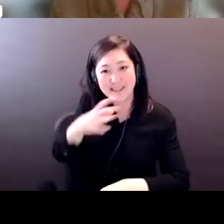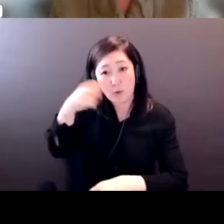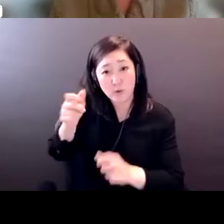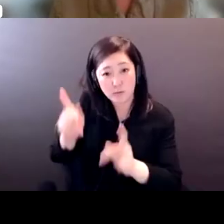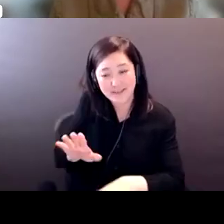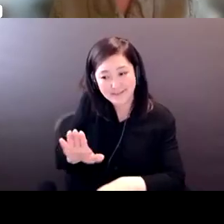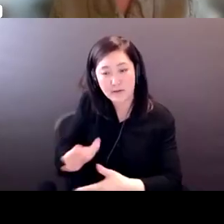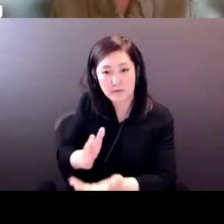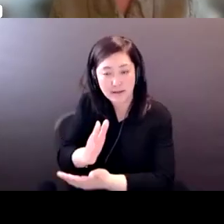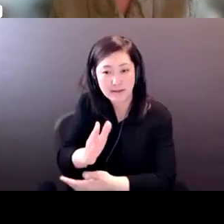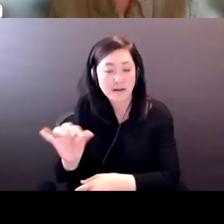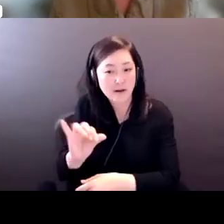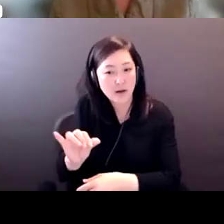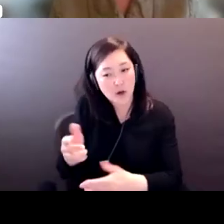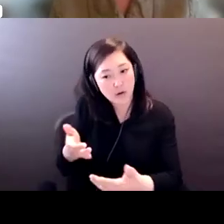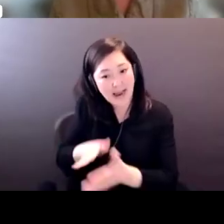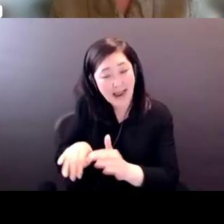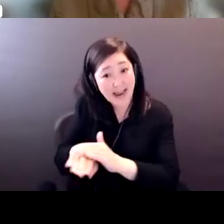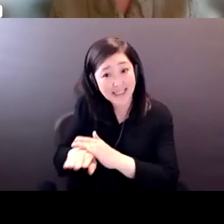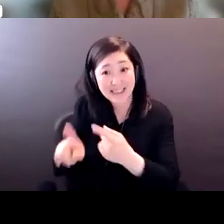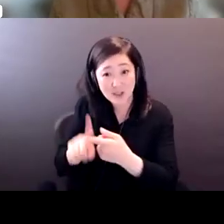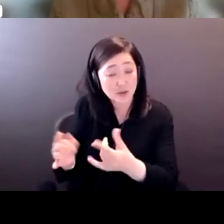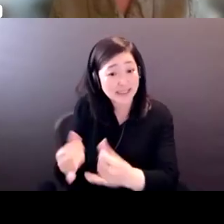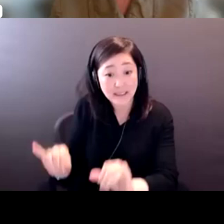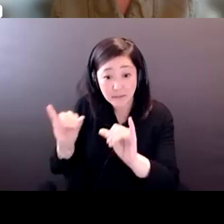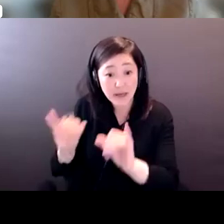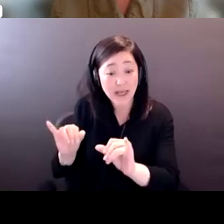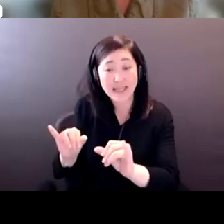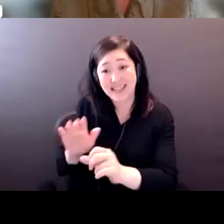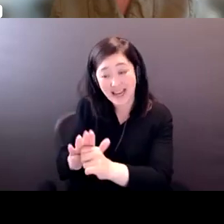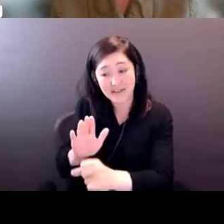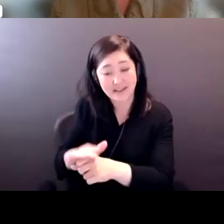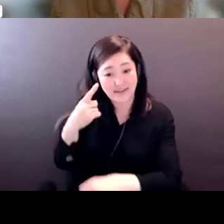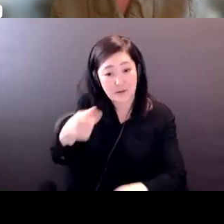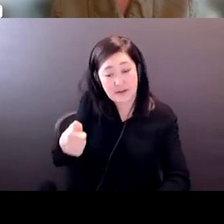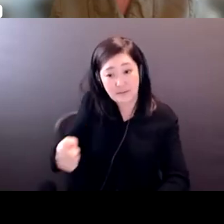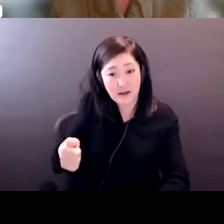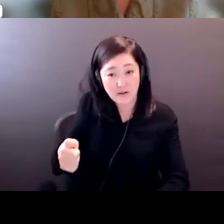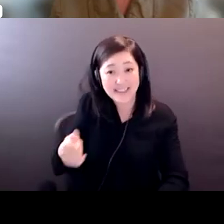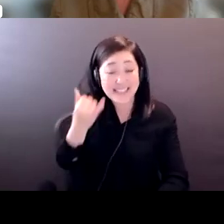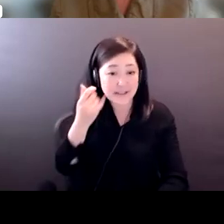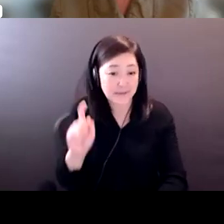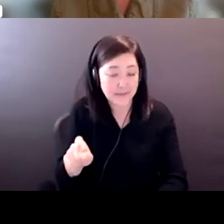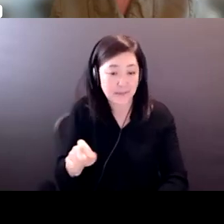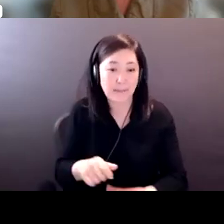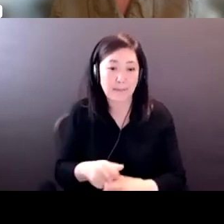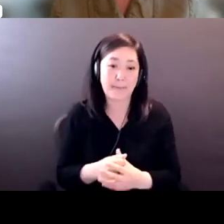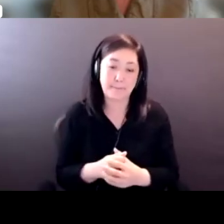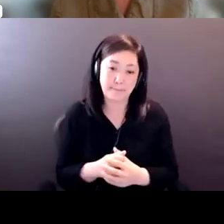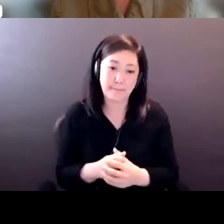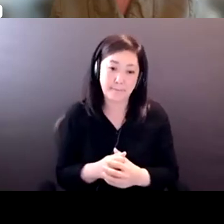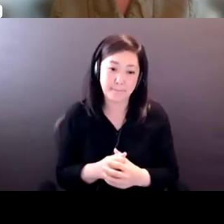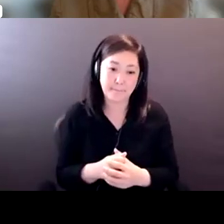ensure access to independent, accessible advocacy when needed. And so